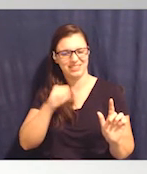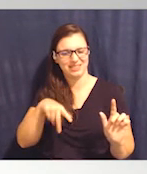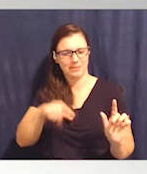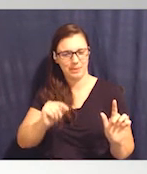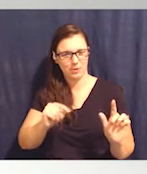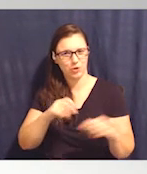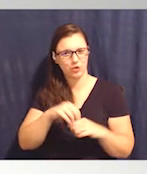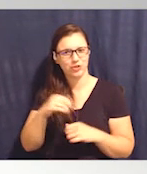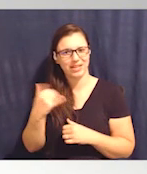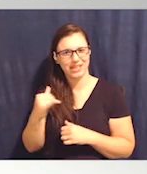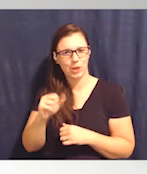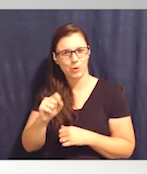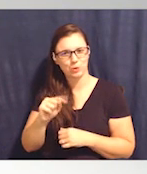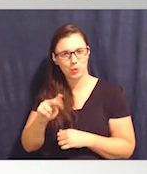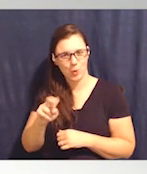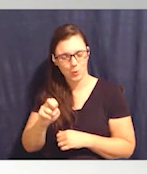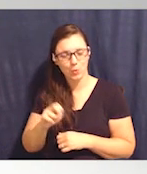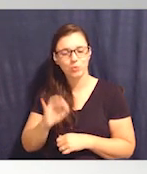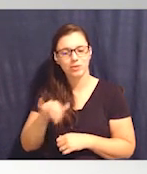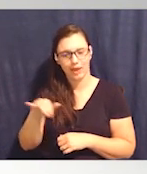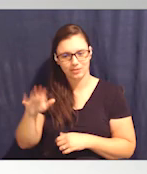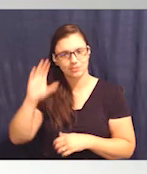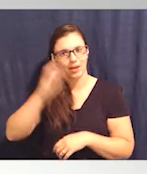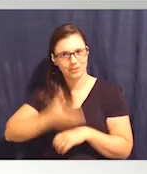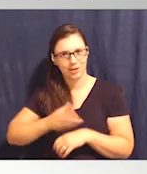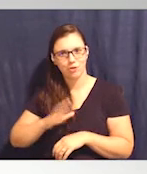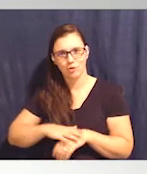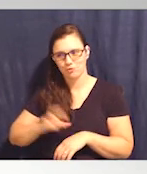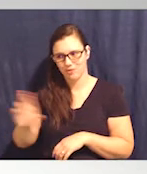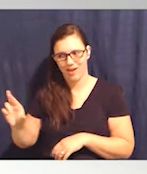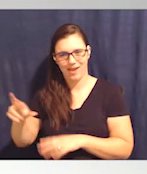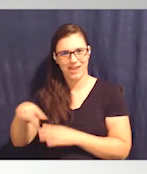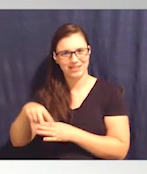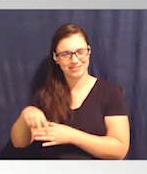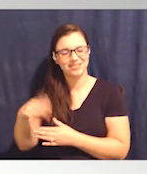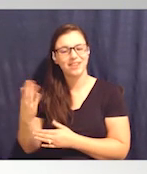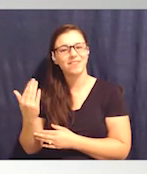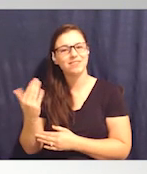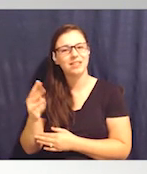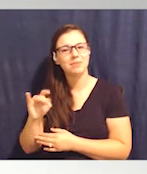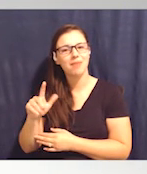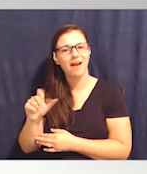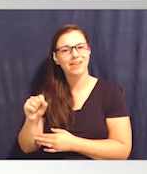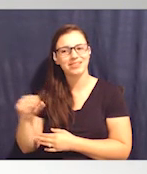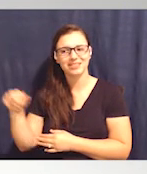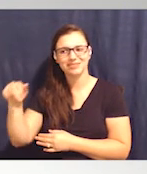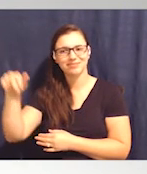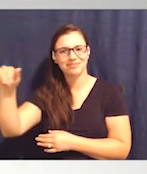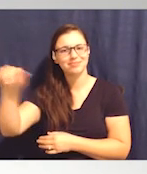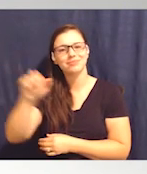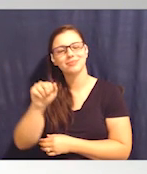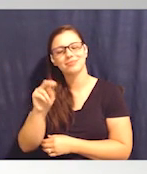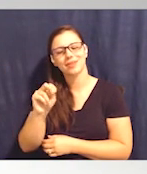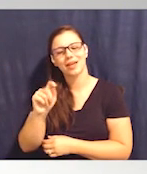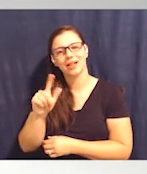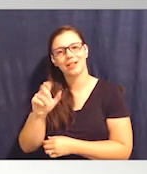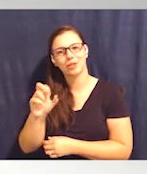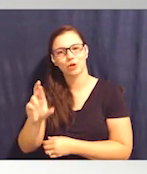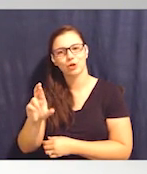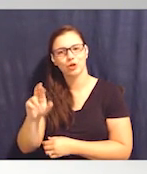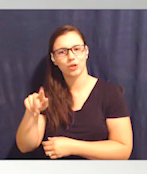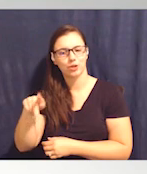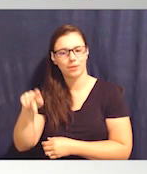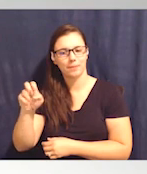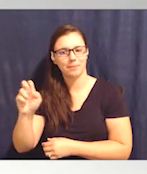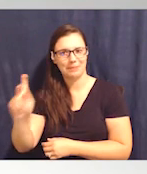Ian on the right. He's 15 miles up on the top of a place called Antler Peak, which goes